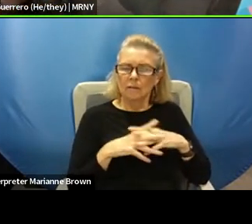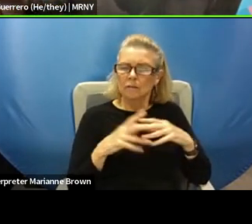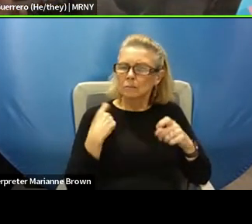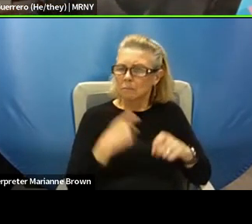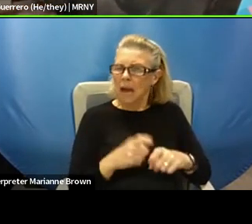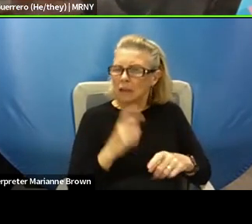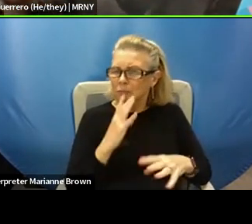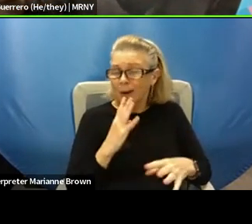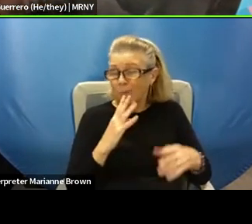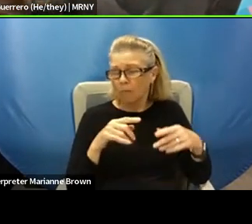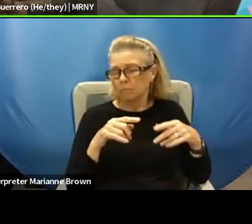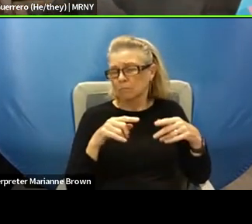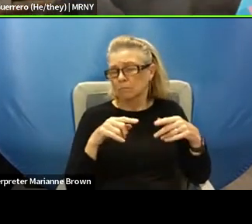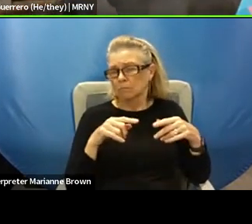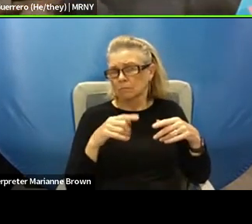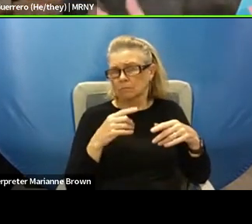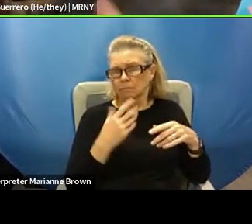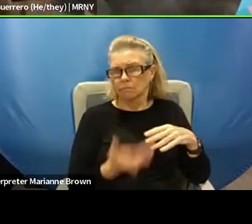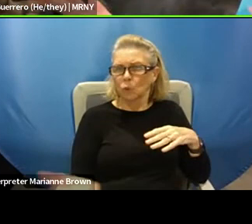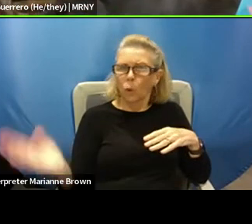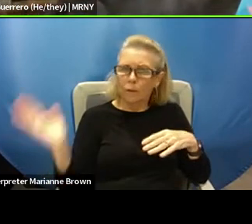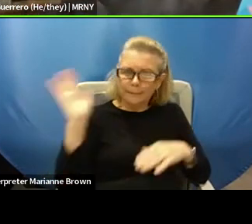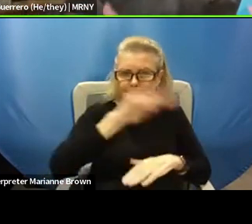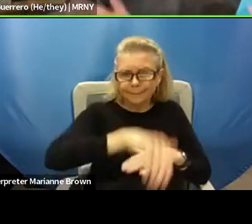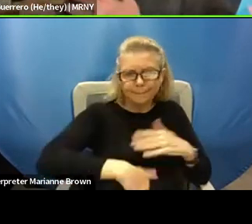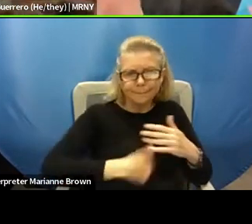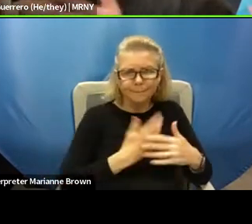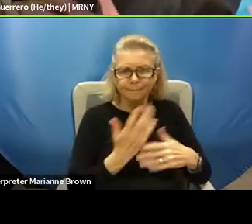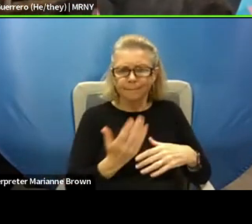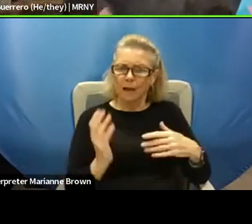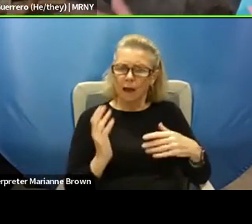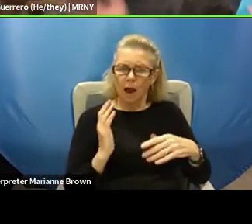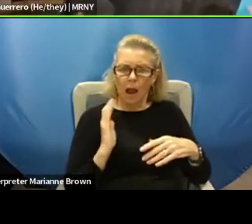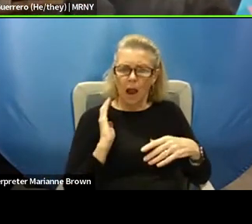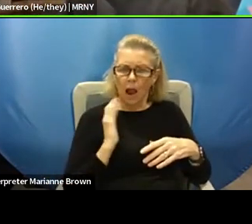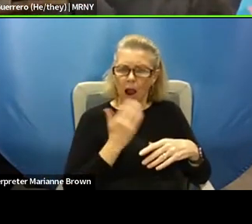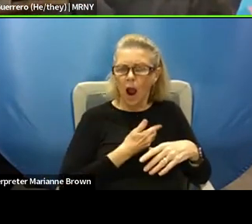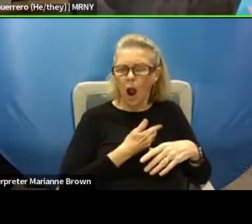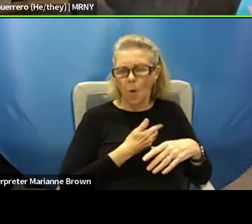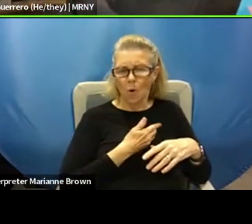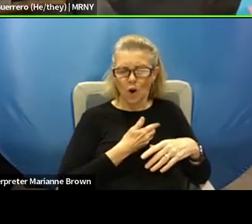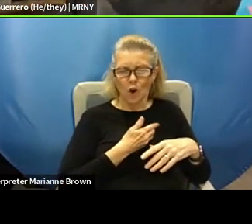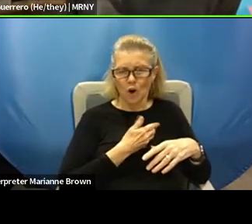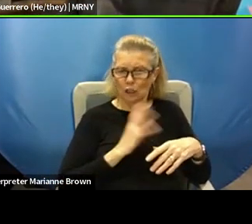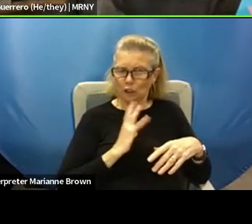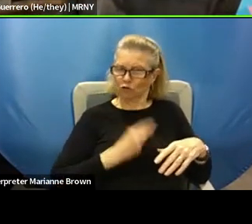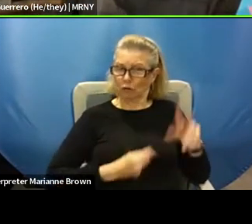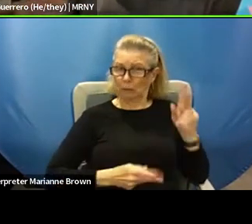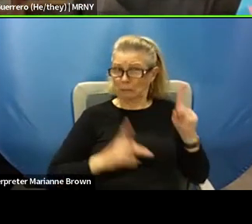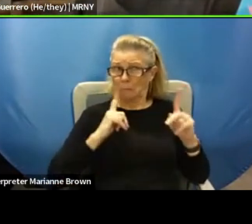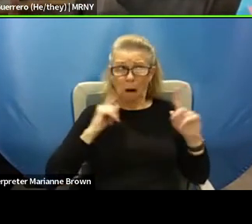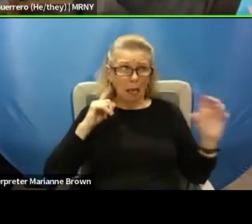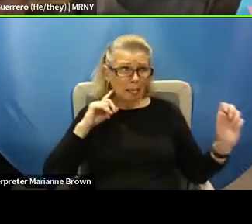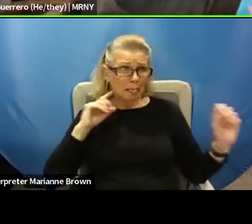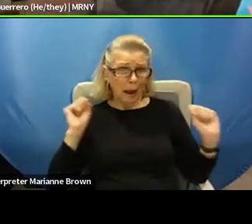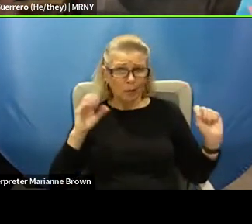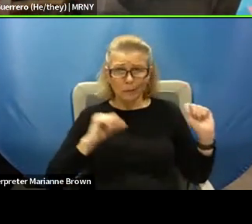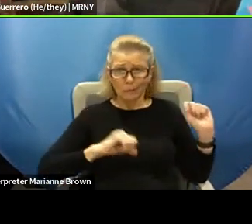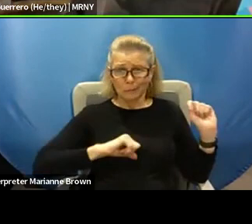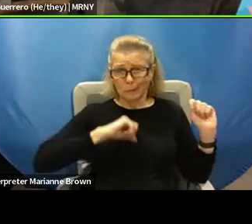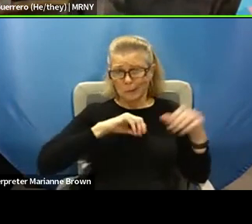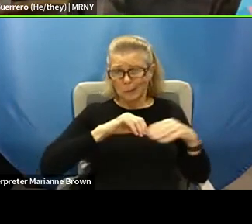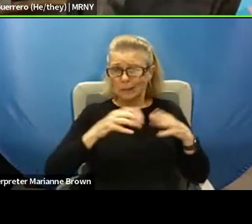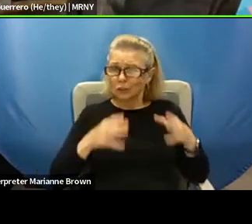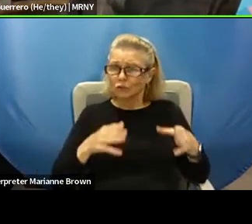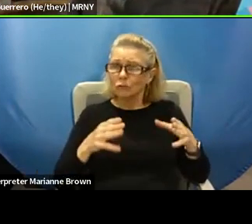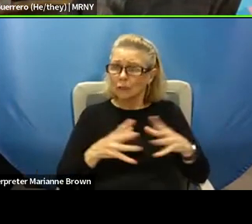well, throughout the day, but primarily at night, our trans communities are very loud and proud in the streets. There is a lot high